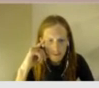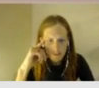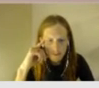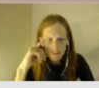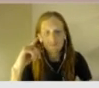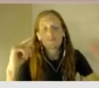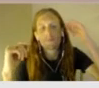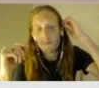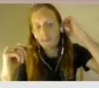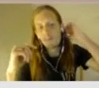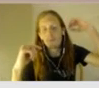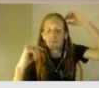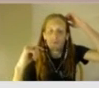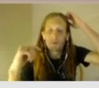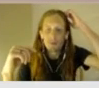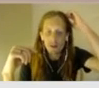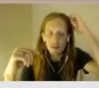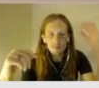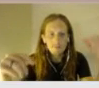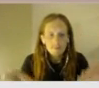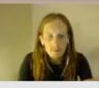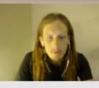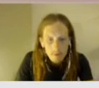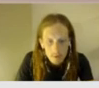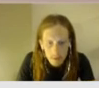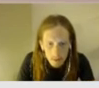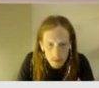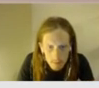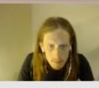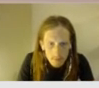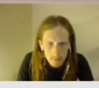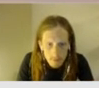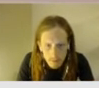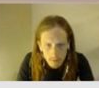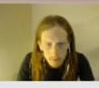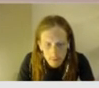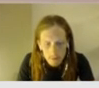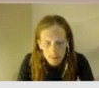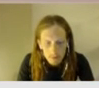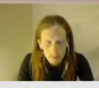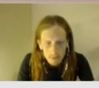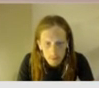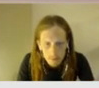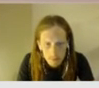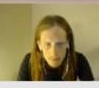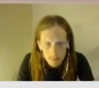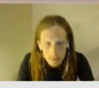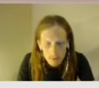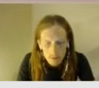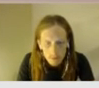Because when we're not connected, then some people get to go forward and others get stuck behind. And, you know, we have the inequality,